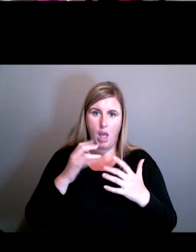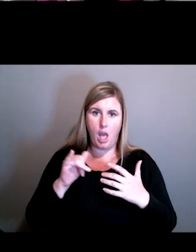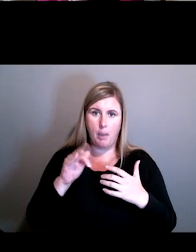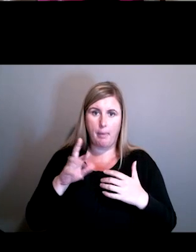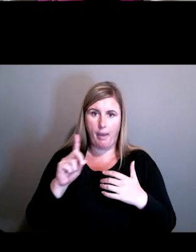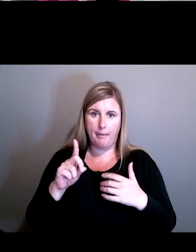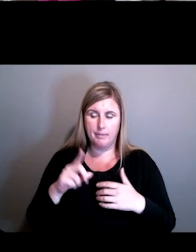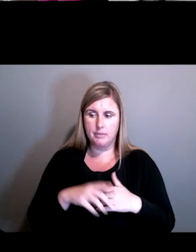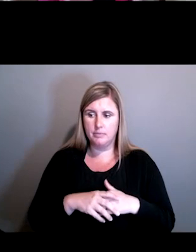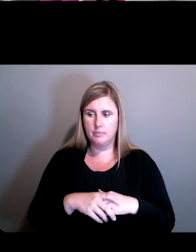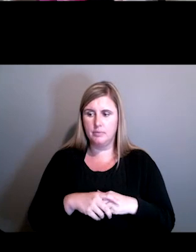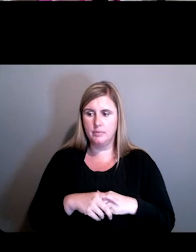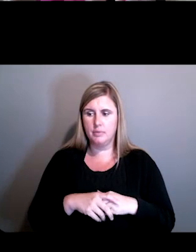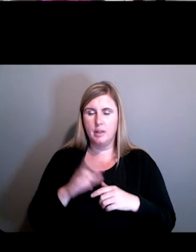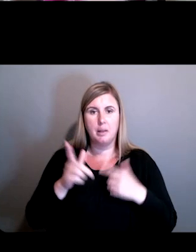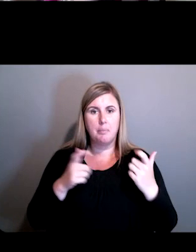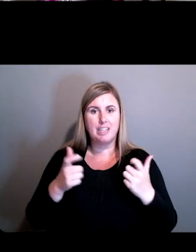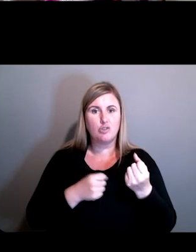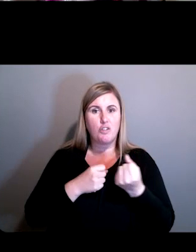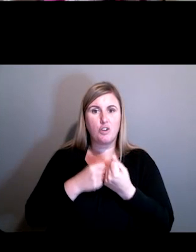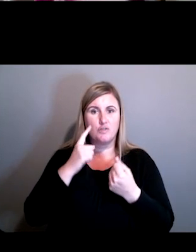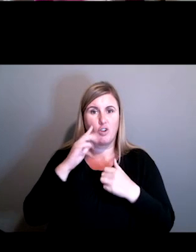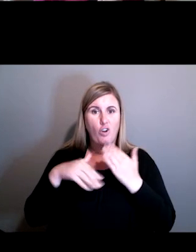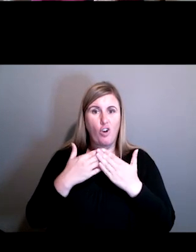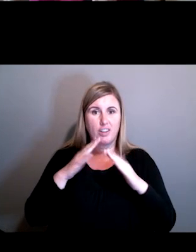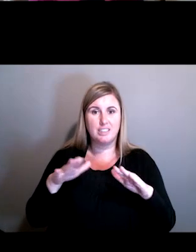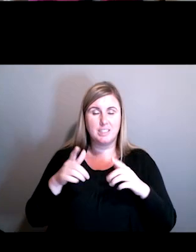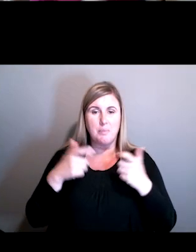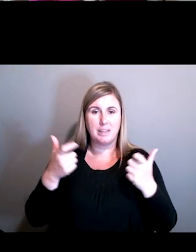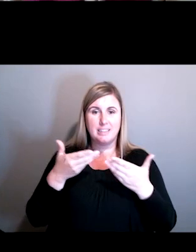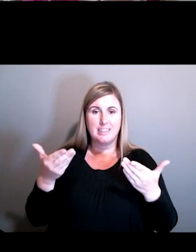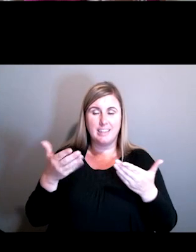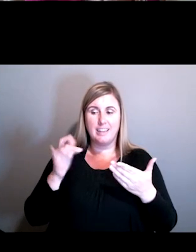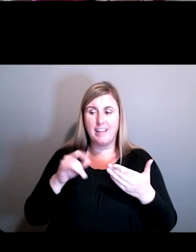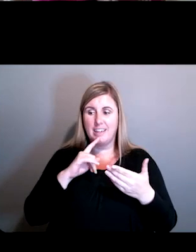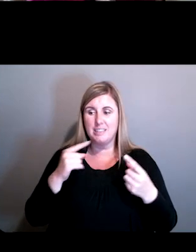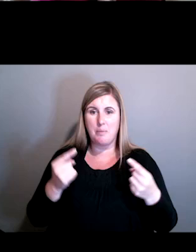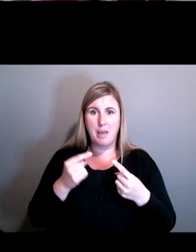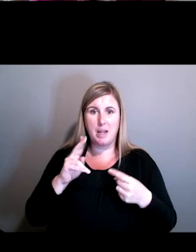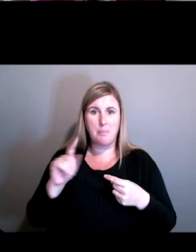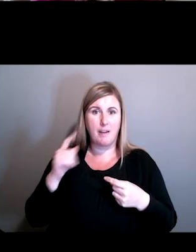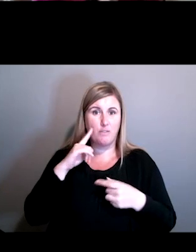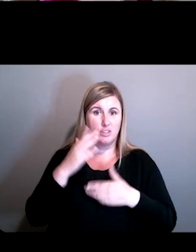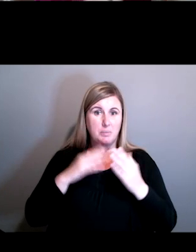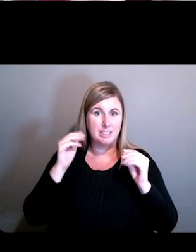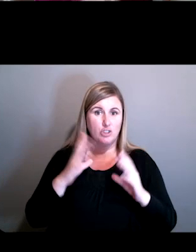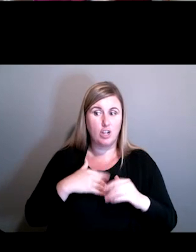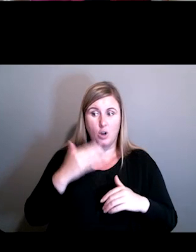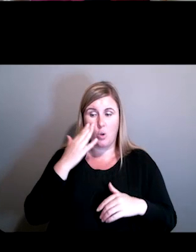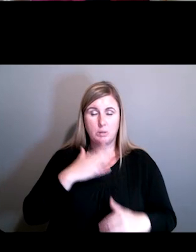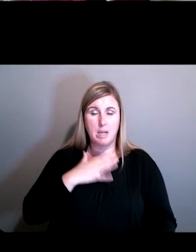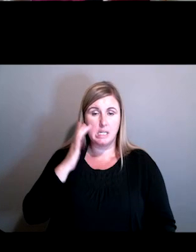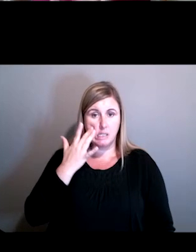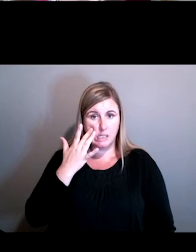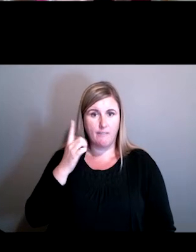biggest reinforcer for all kids and the biggest thing that is a pain in the butt for some teachers. I know it was my pain in the butt for a little bit until I figured out what